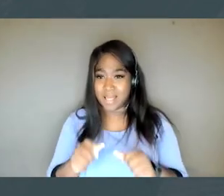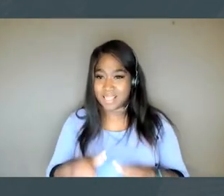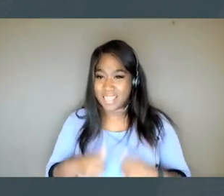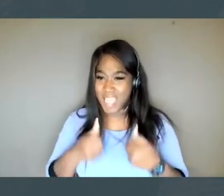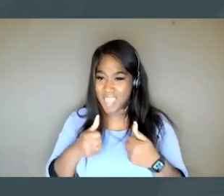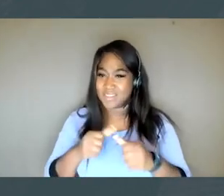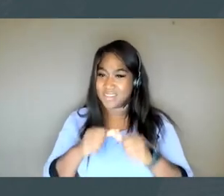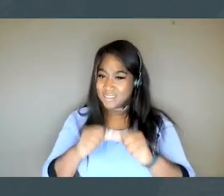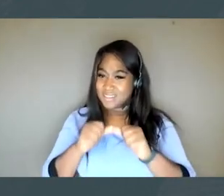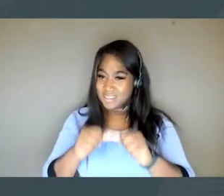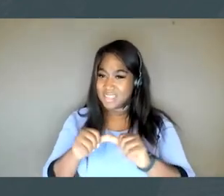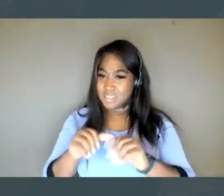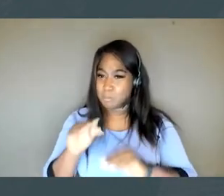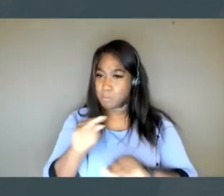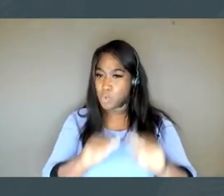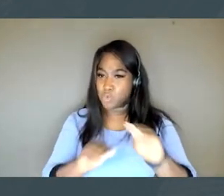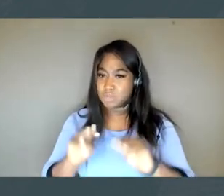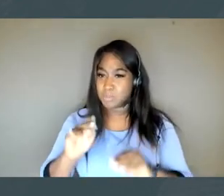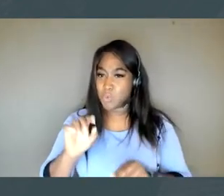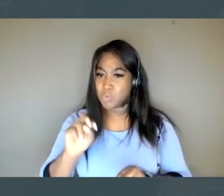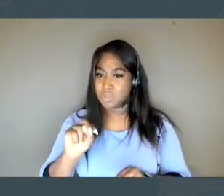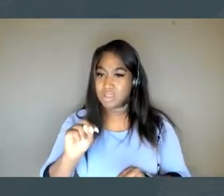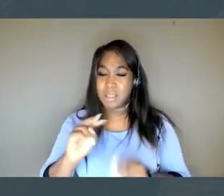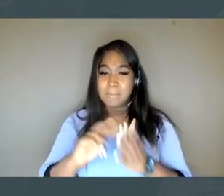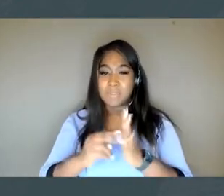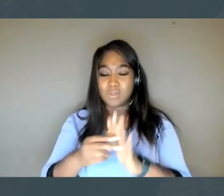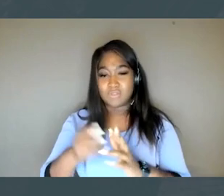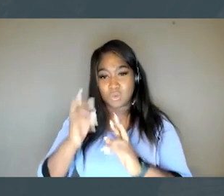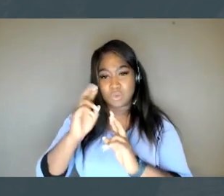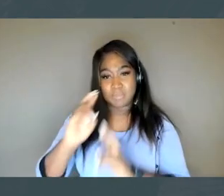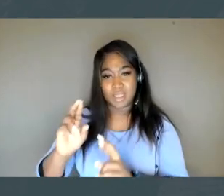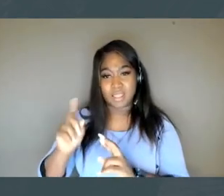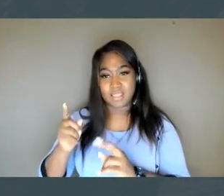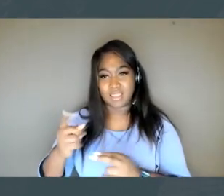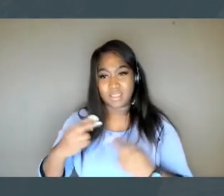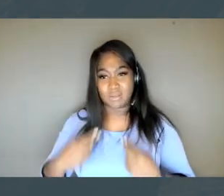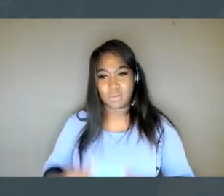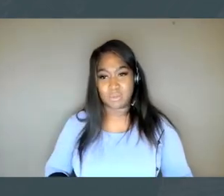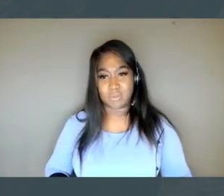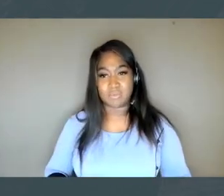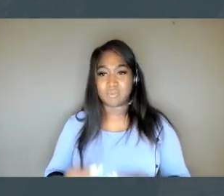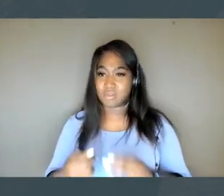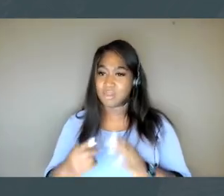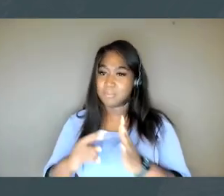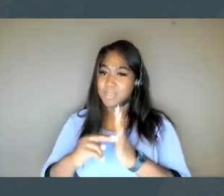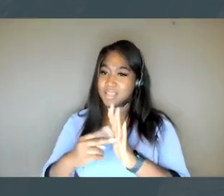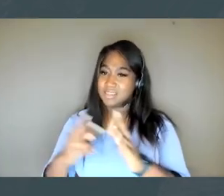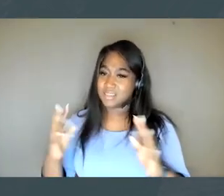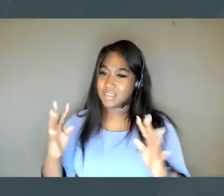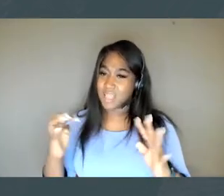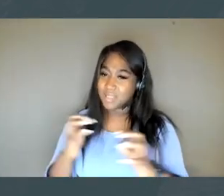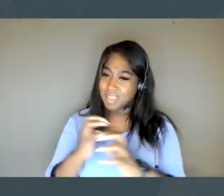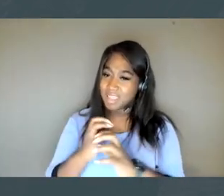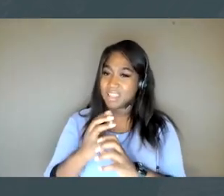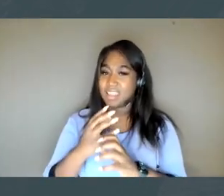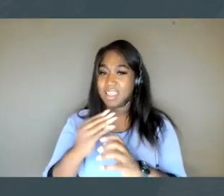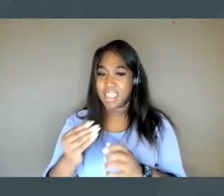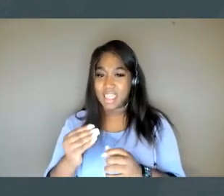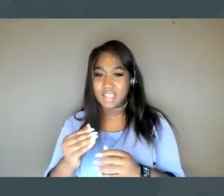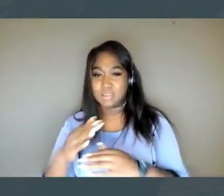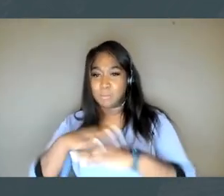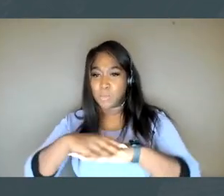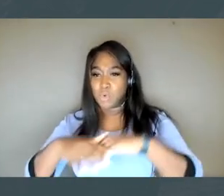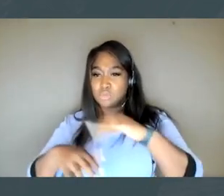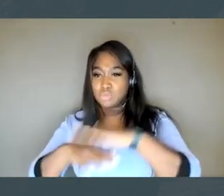also the respect of the humanity, that is to say the complexity and the multitude again. If you